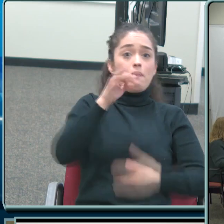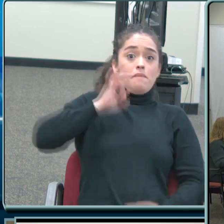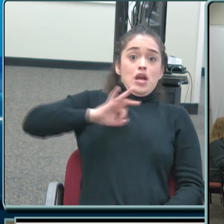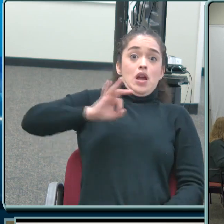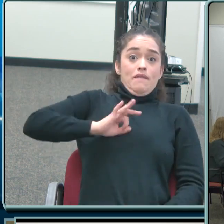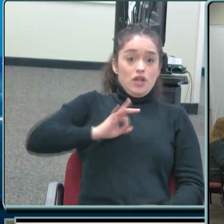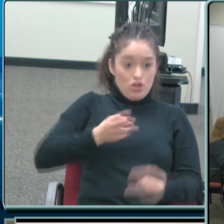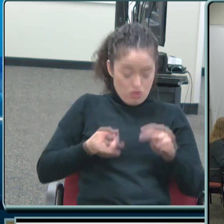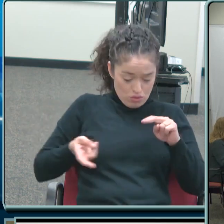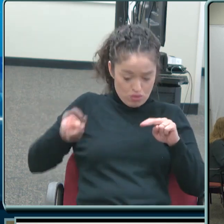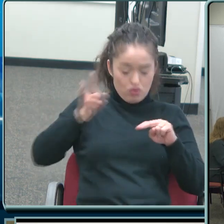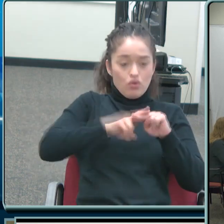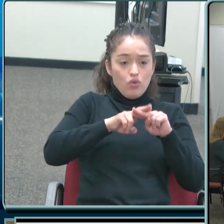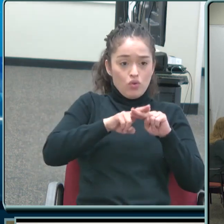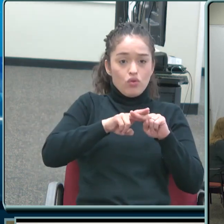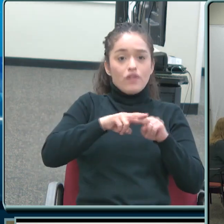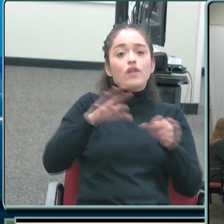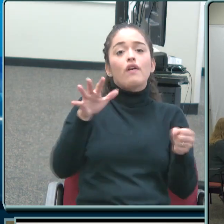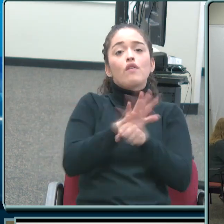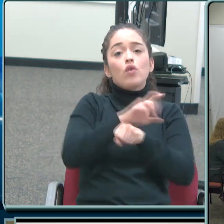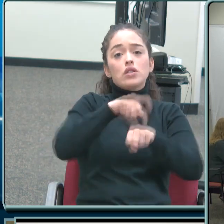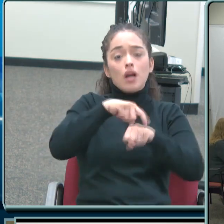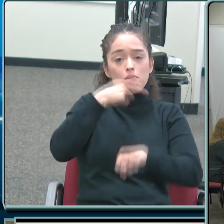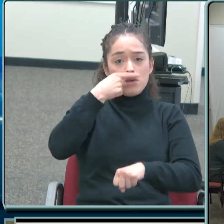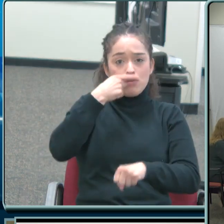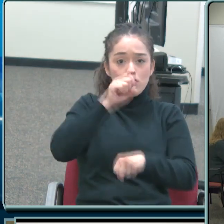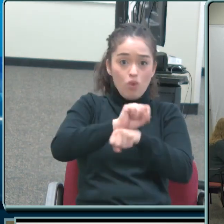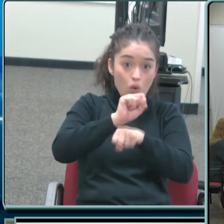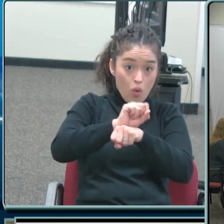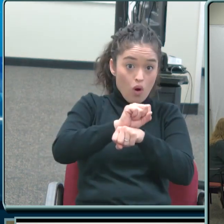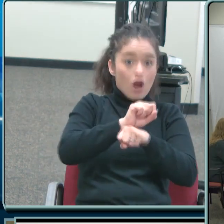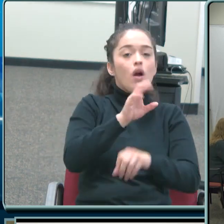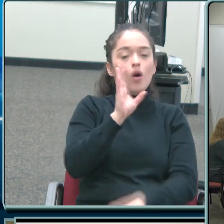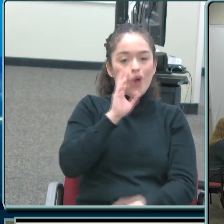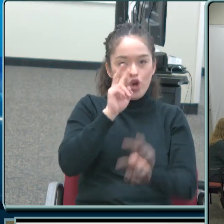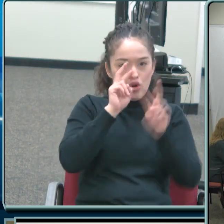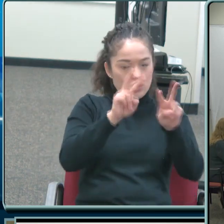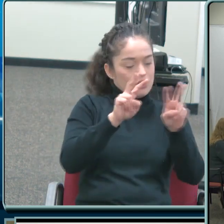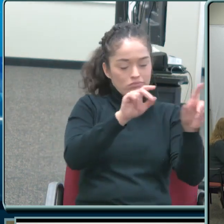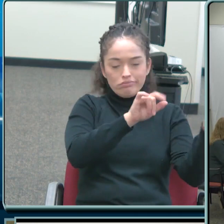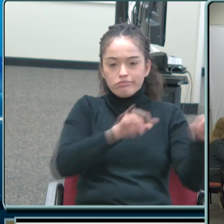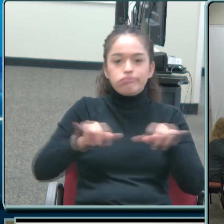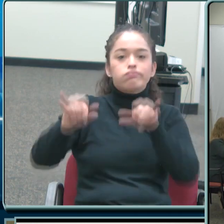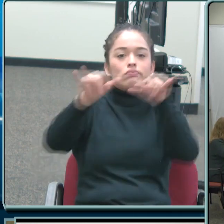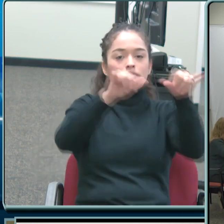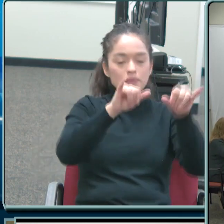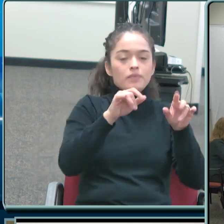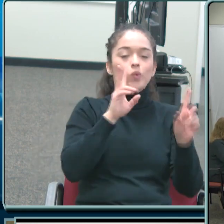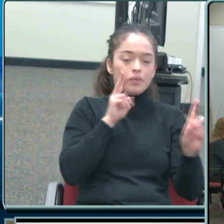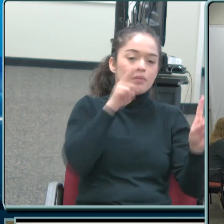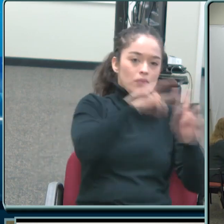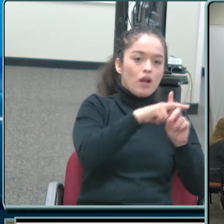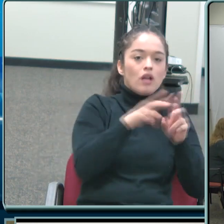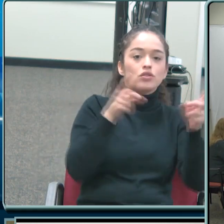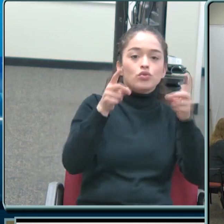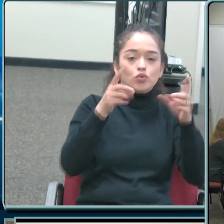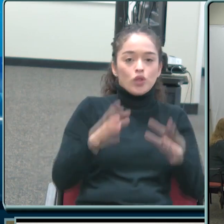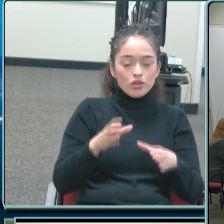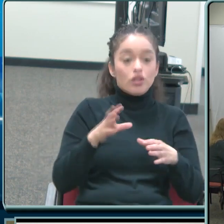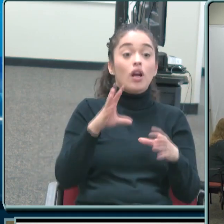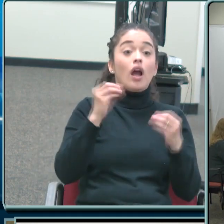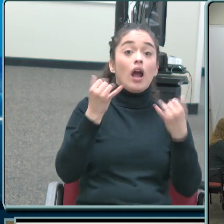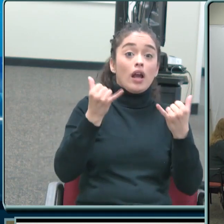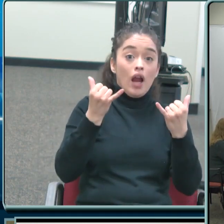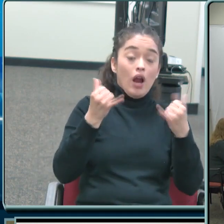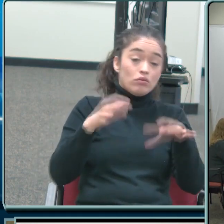benefits provided to full-time public health employees as a whole will apply likewise to the Public Health Director. Moved, seconded,